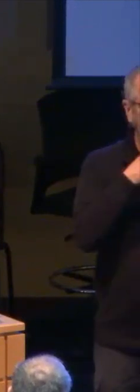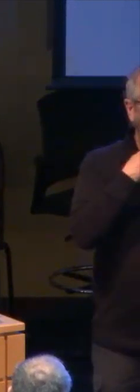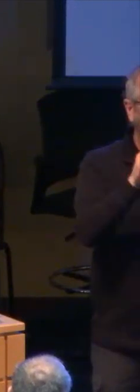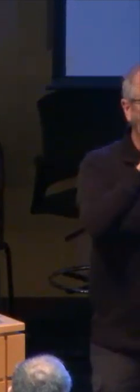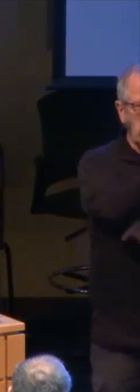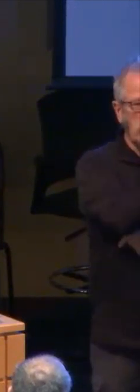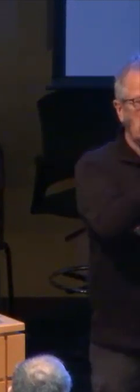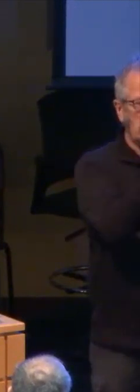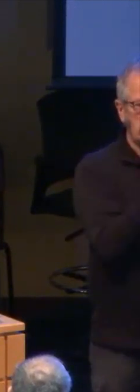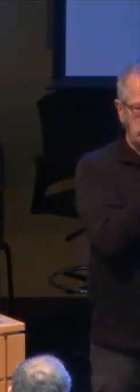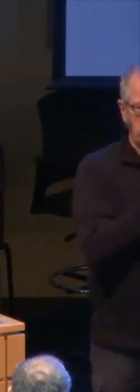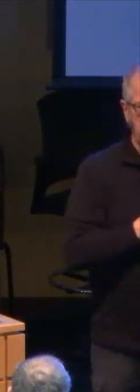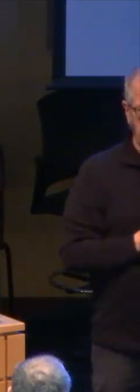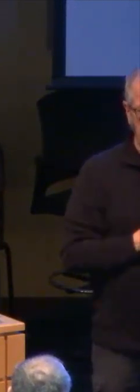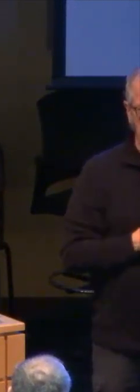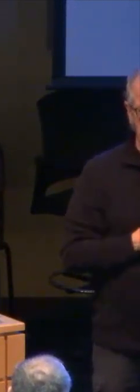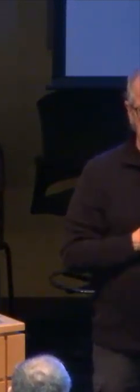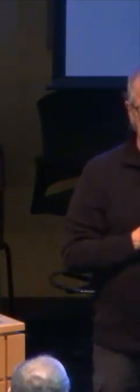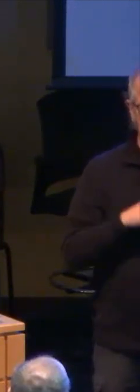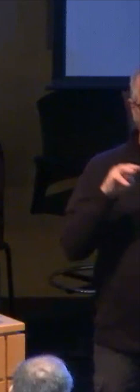mayiask@uw.edu.